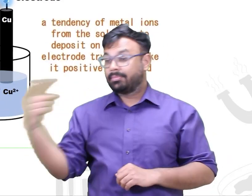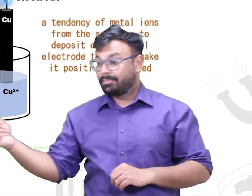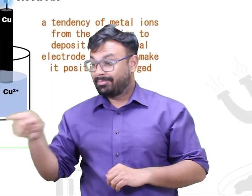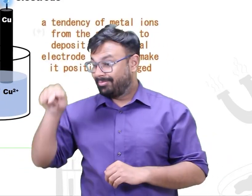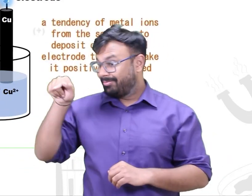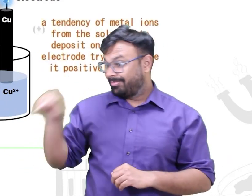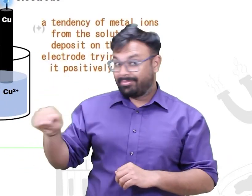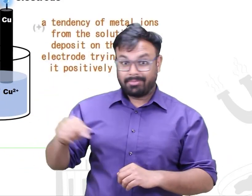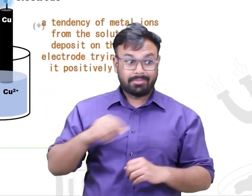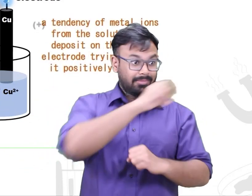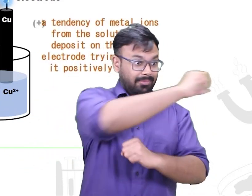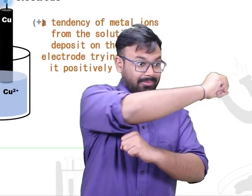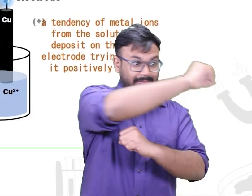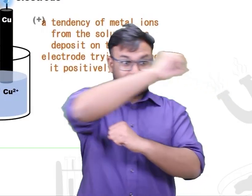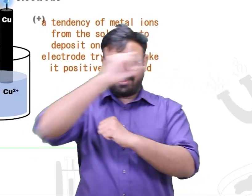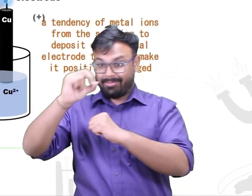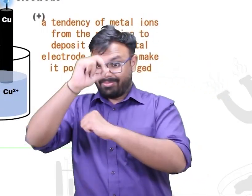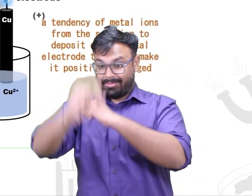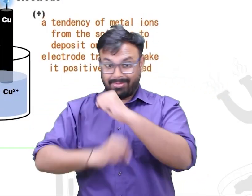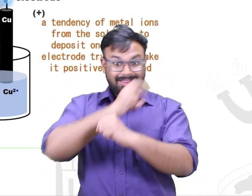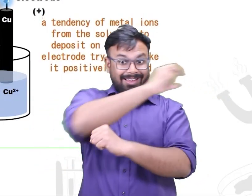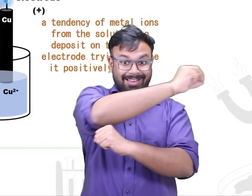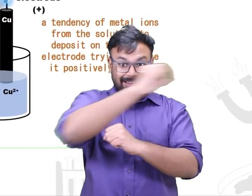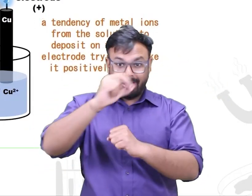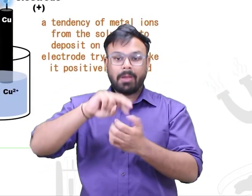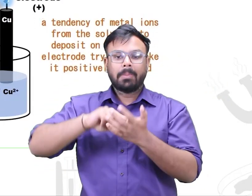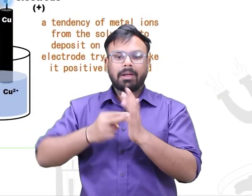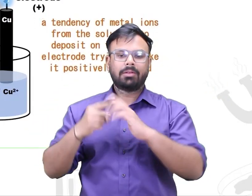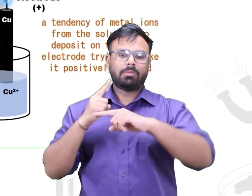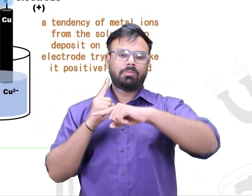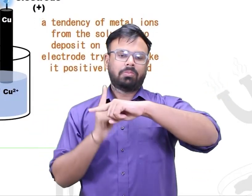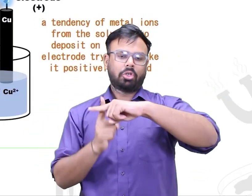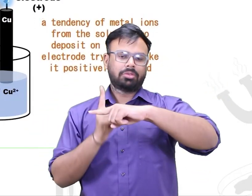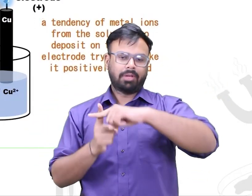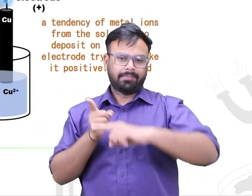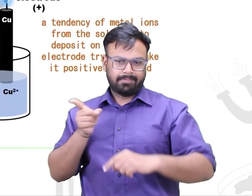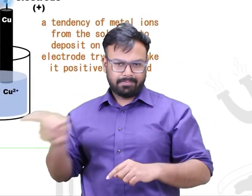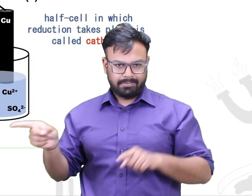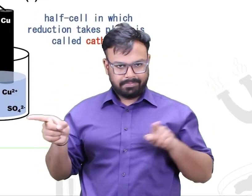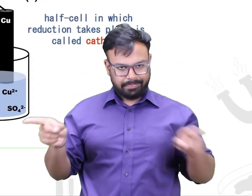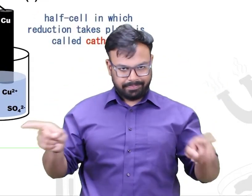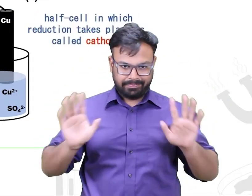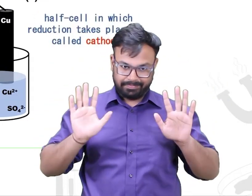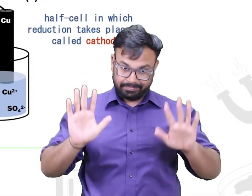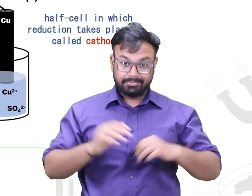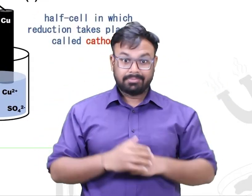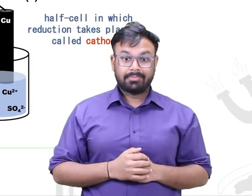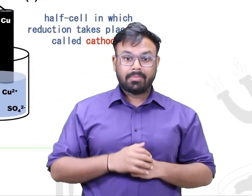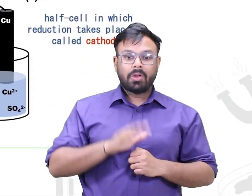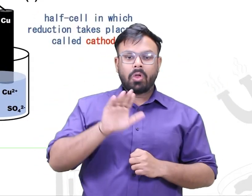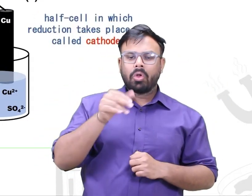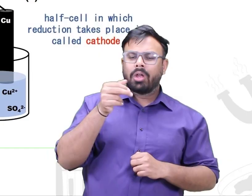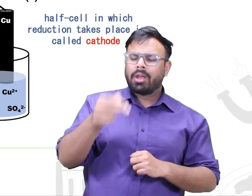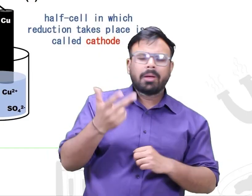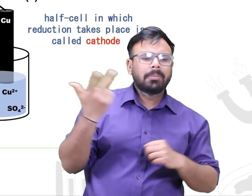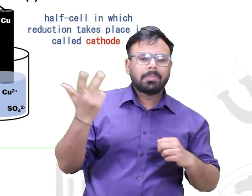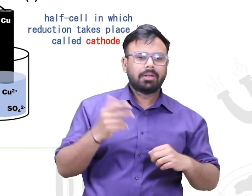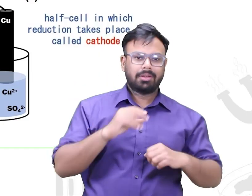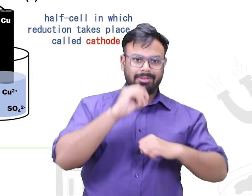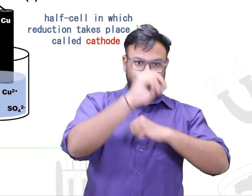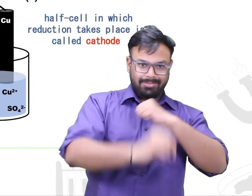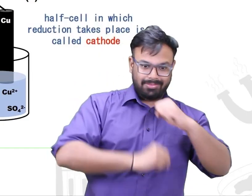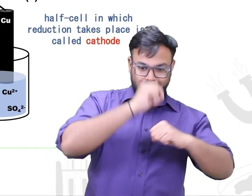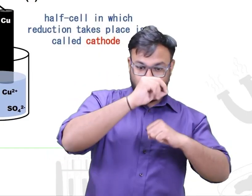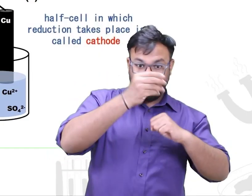copper ions from the solution deposits on the electrode and makes the electrode positively charged. A half-cell reaction is either